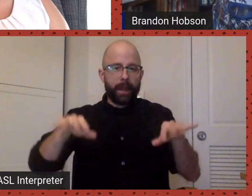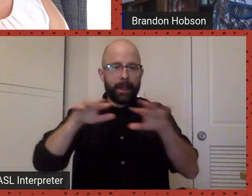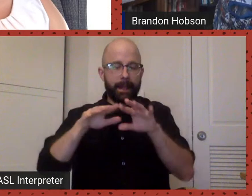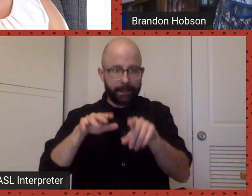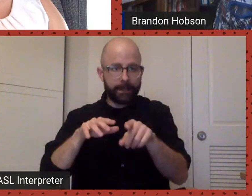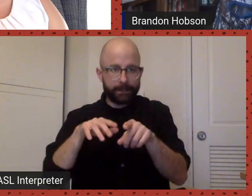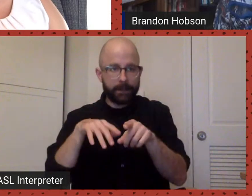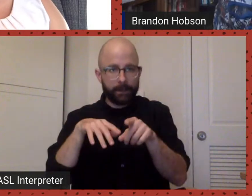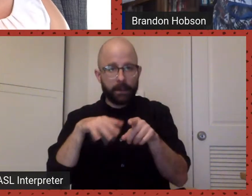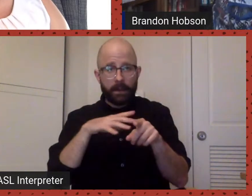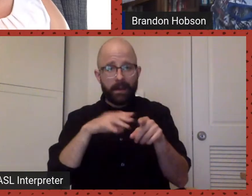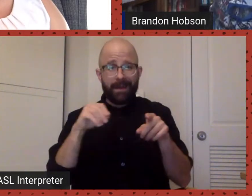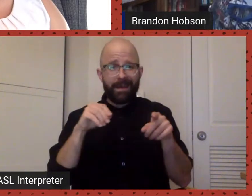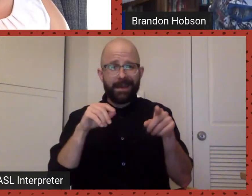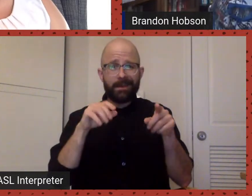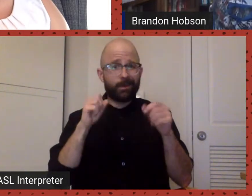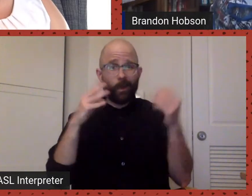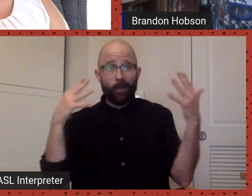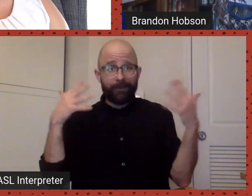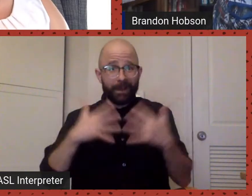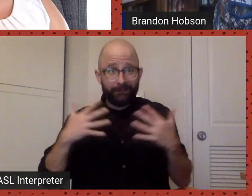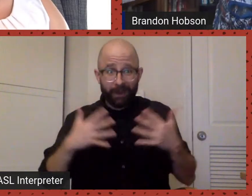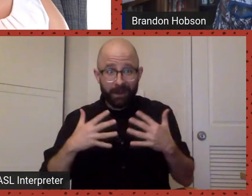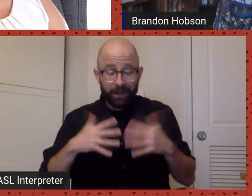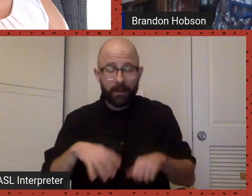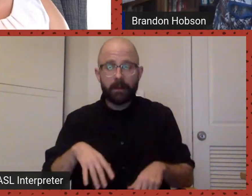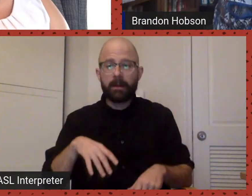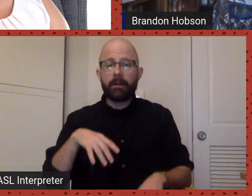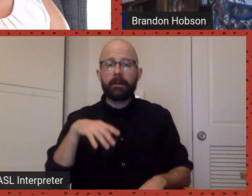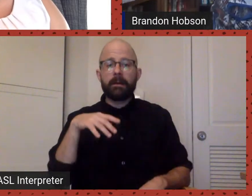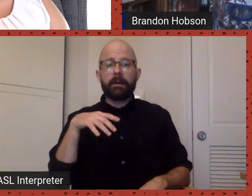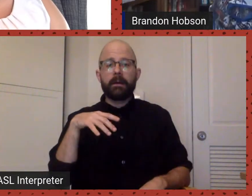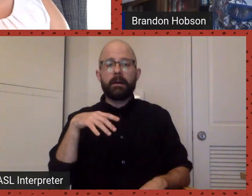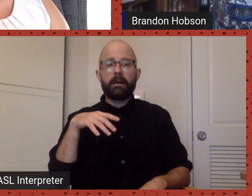so fearful, and